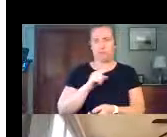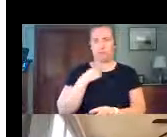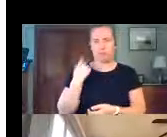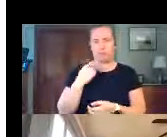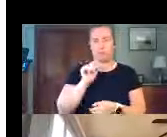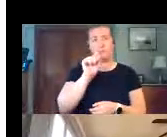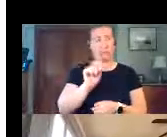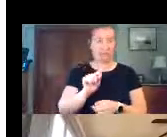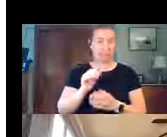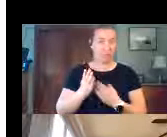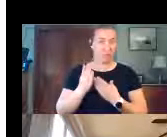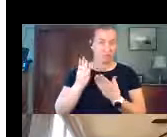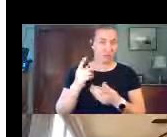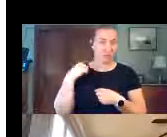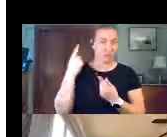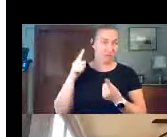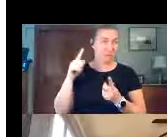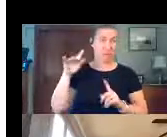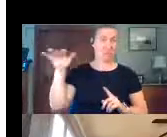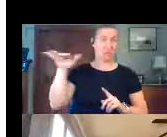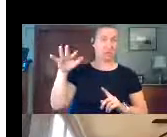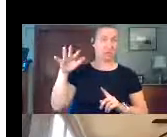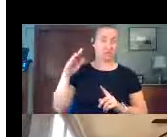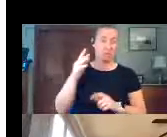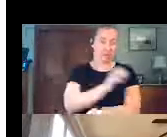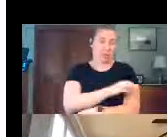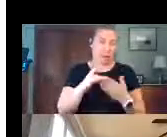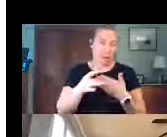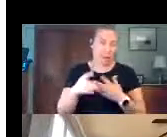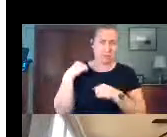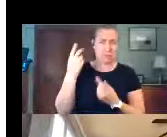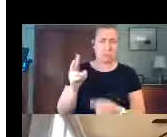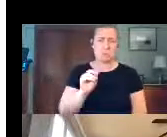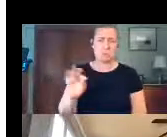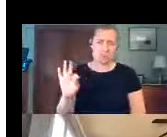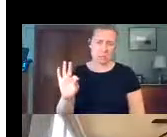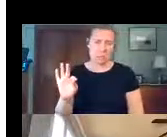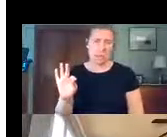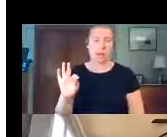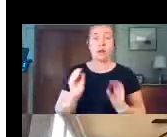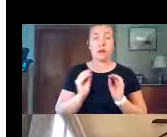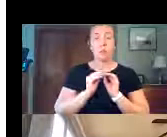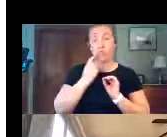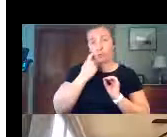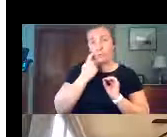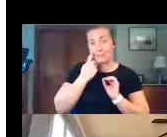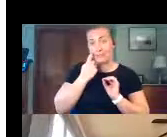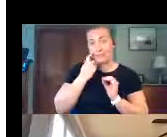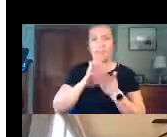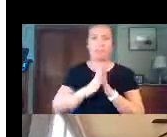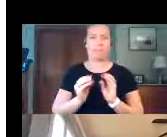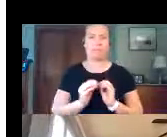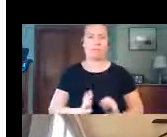around in the form of clinical guidelines since around 2009, and they were more recently formalized